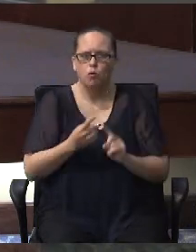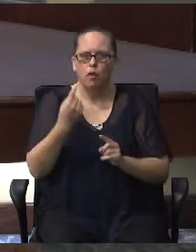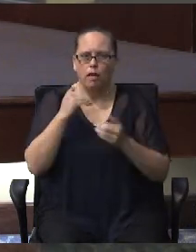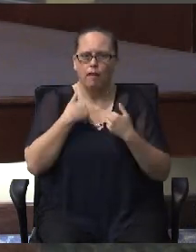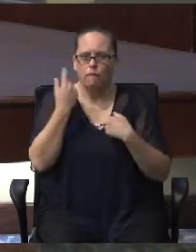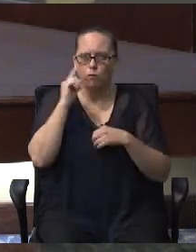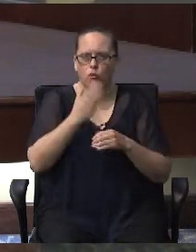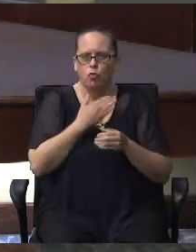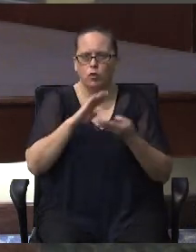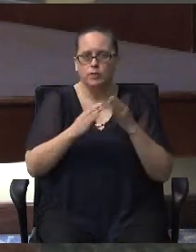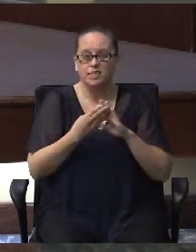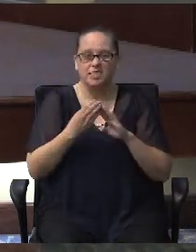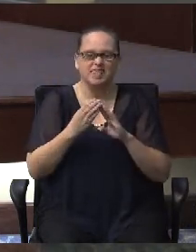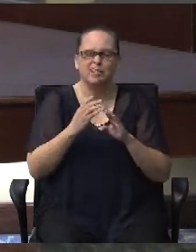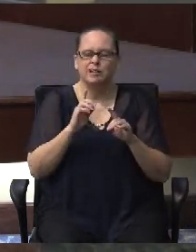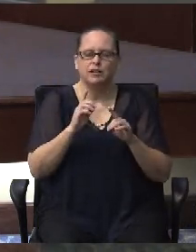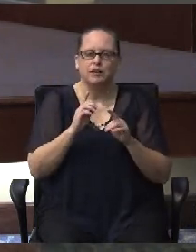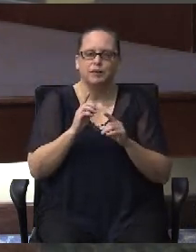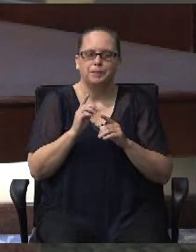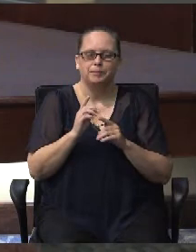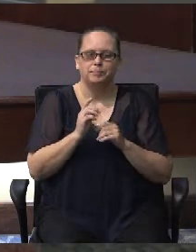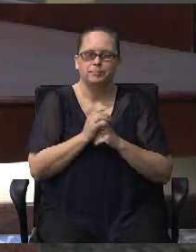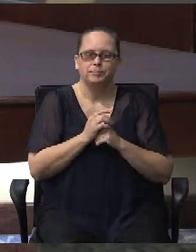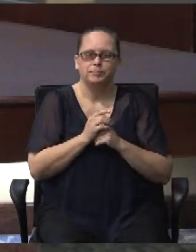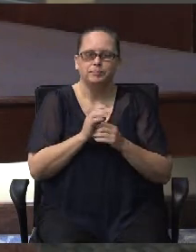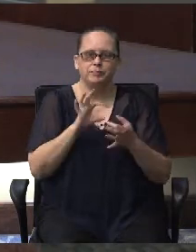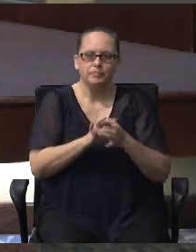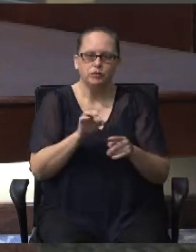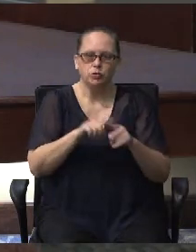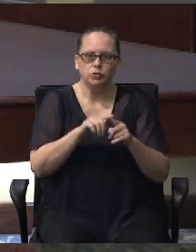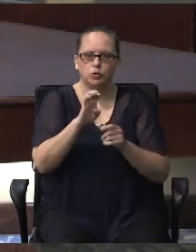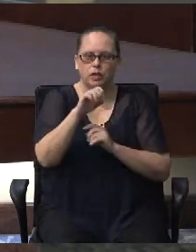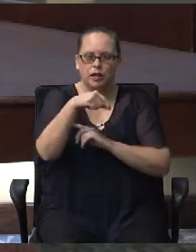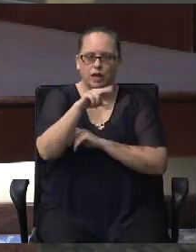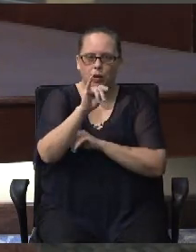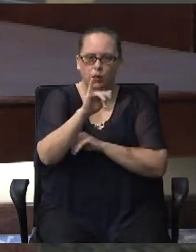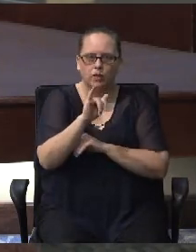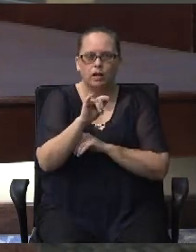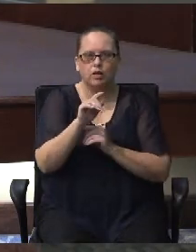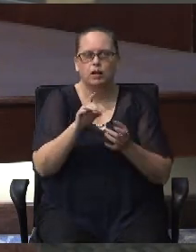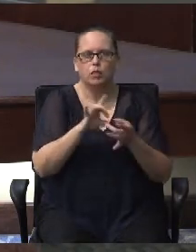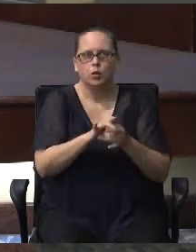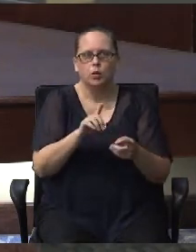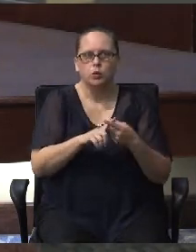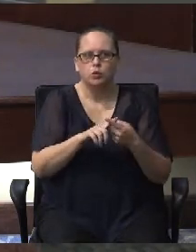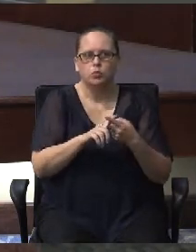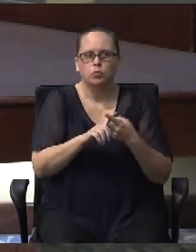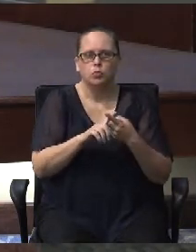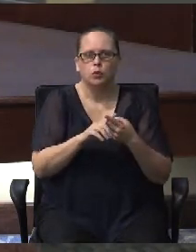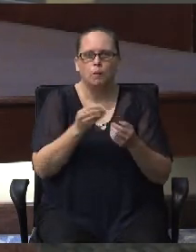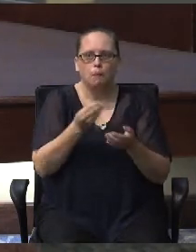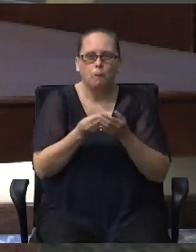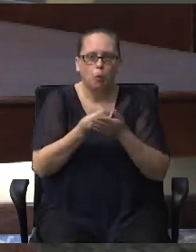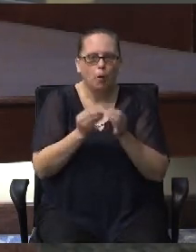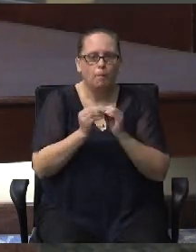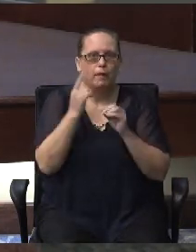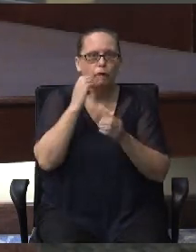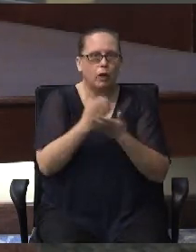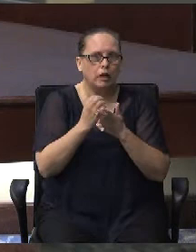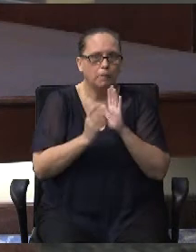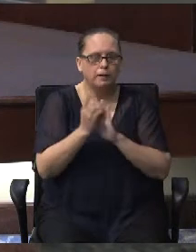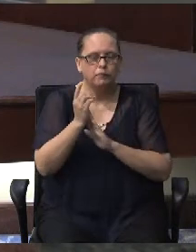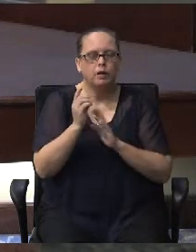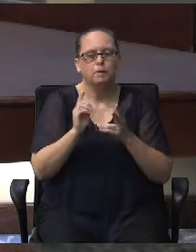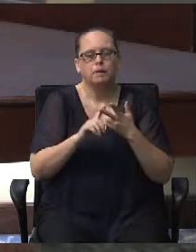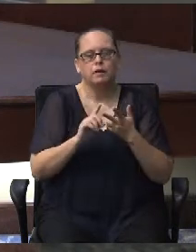city when it comes to equity, when it comes to more money for economic development, when